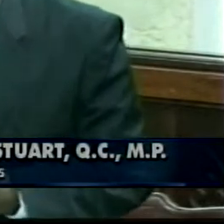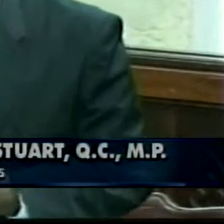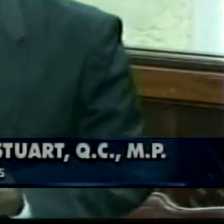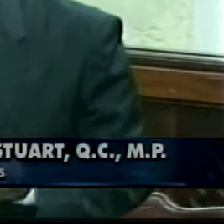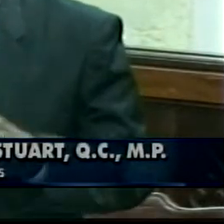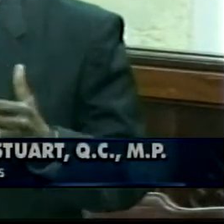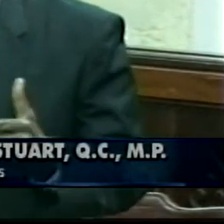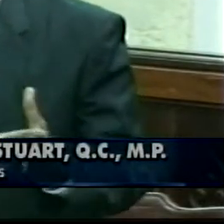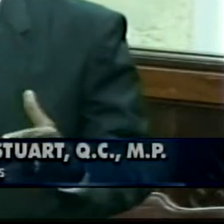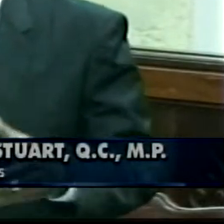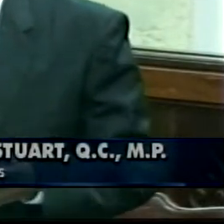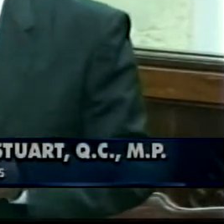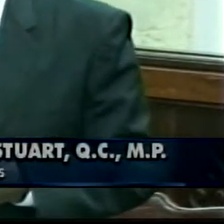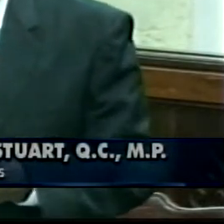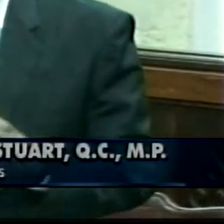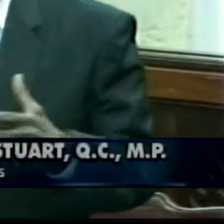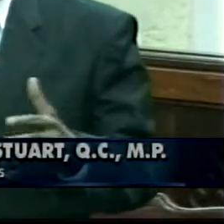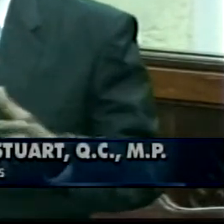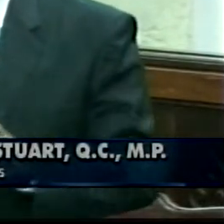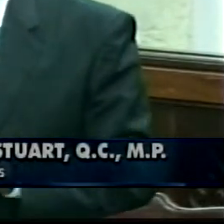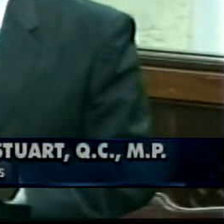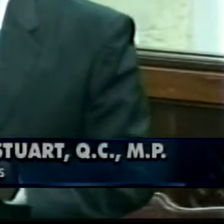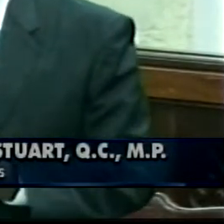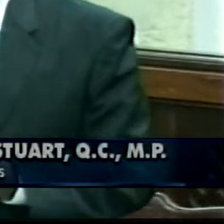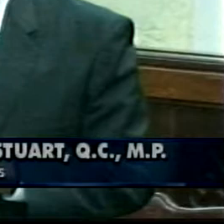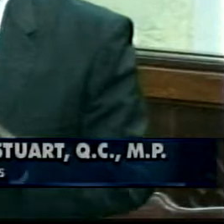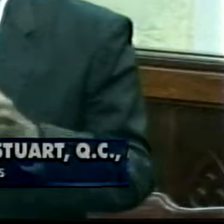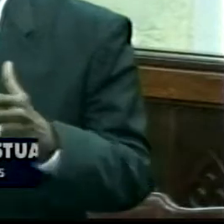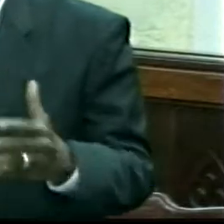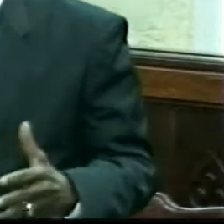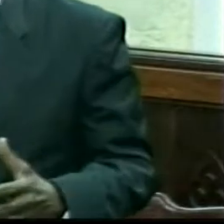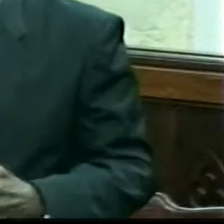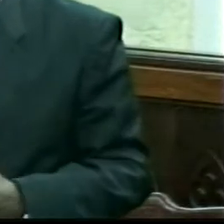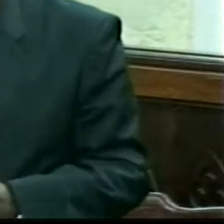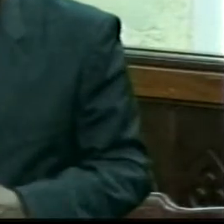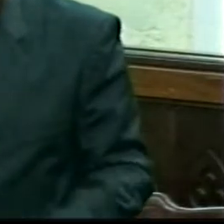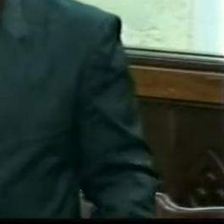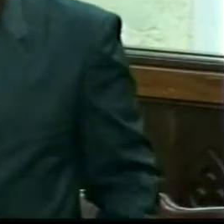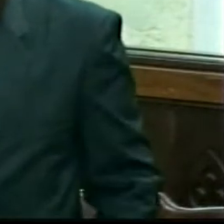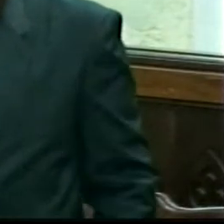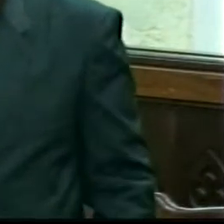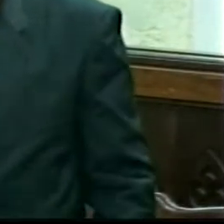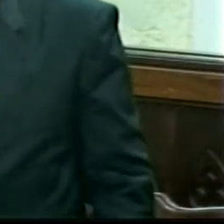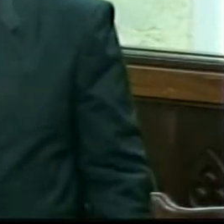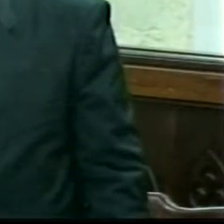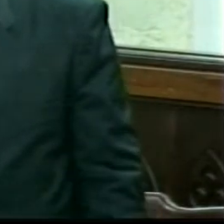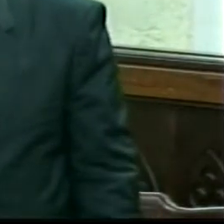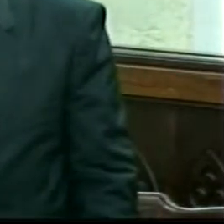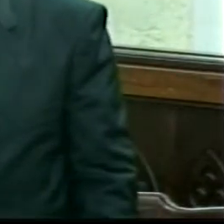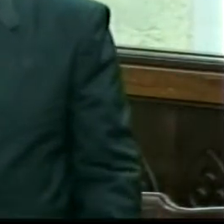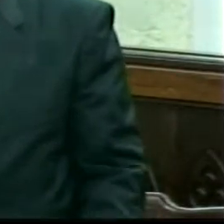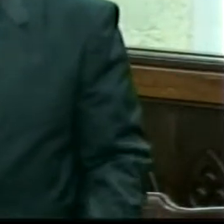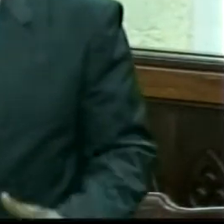penalties, so that they can get their businesses back together and so that they can